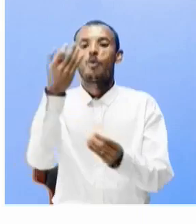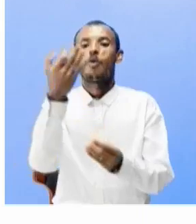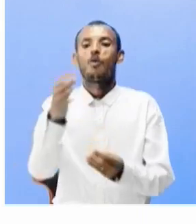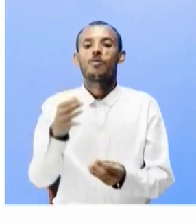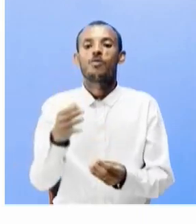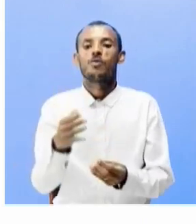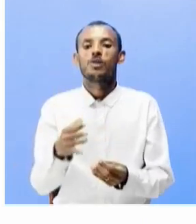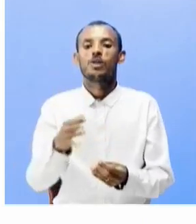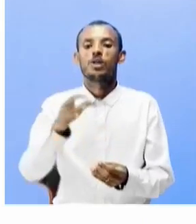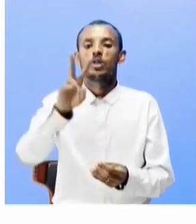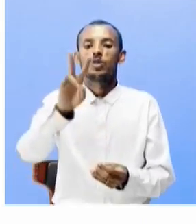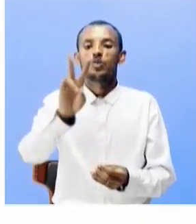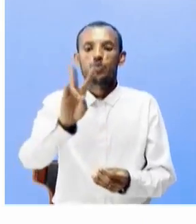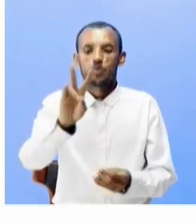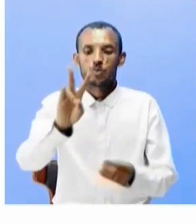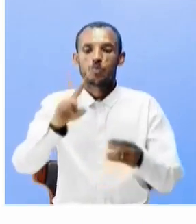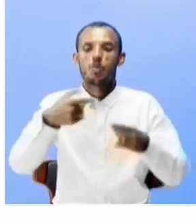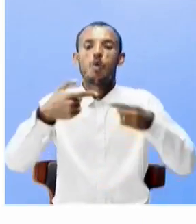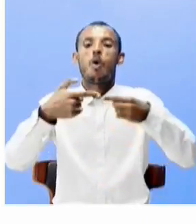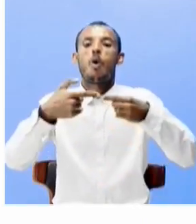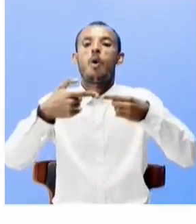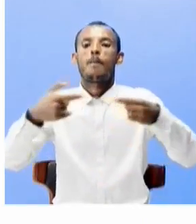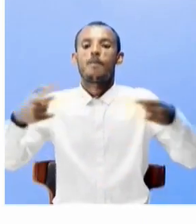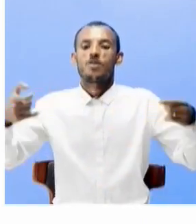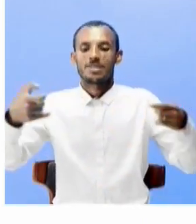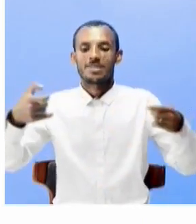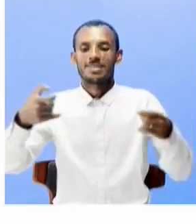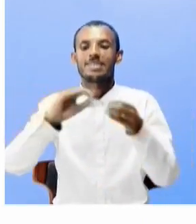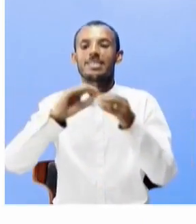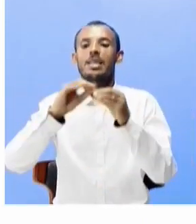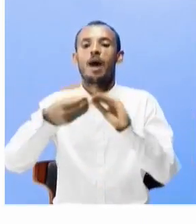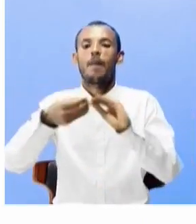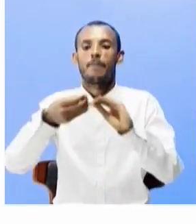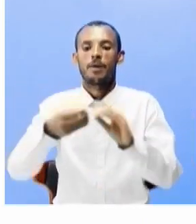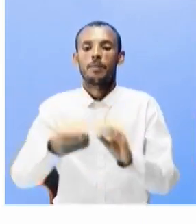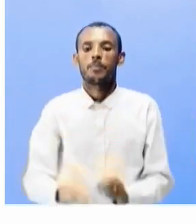two opposite numbers, two opposite